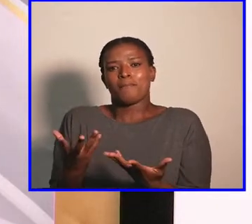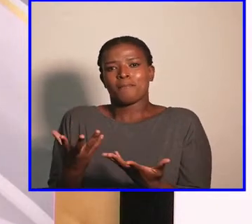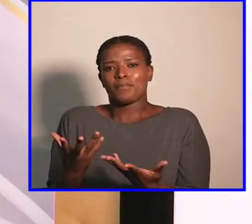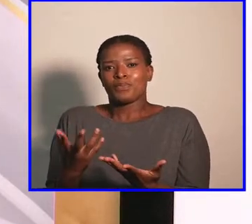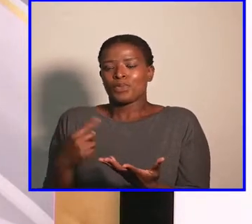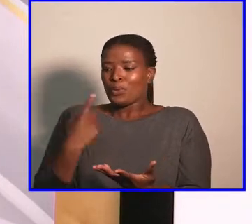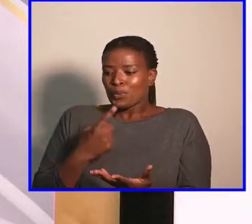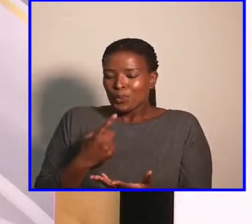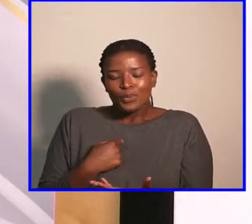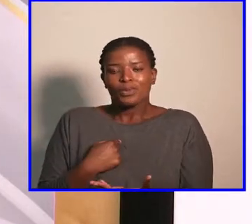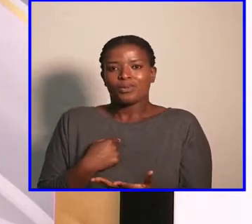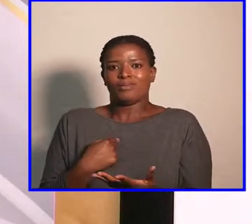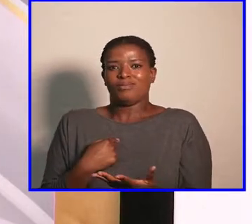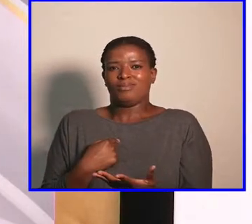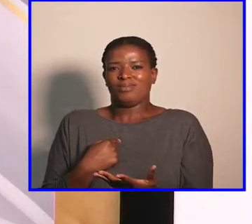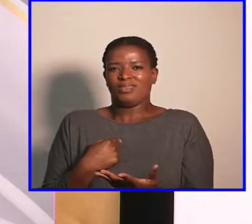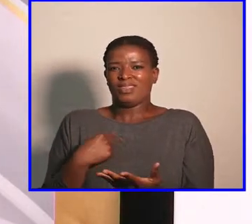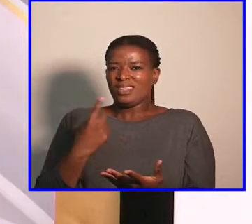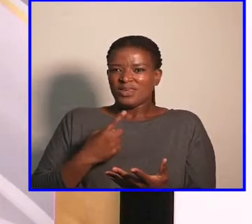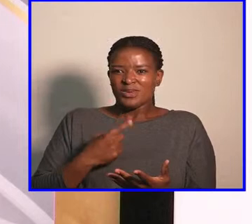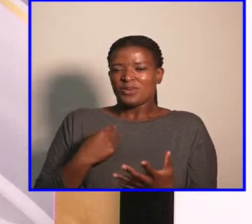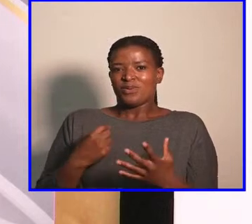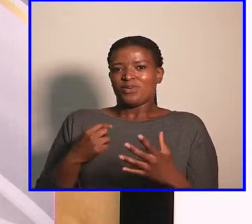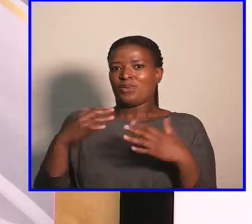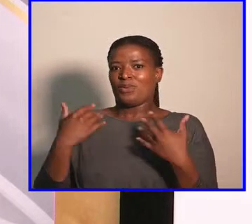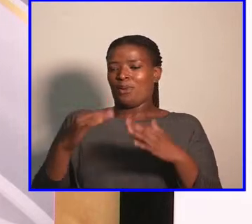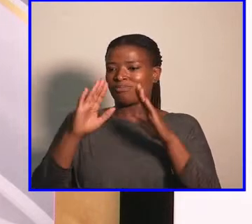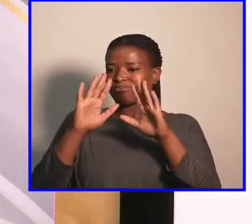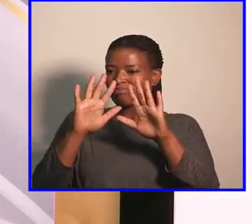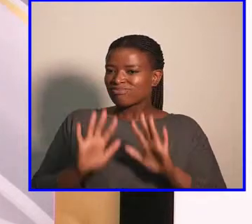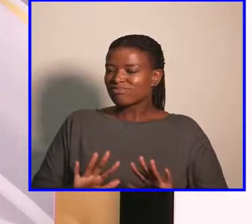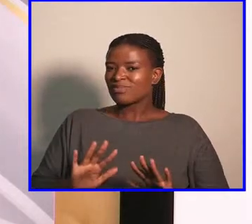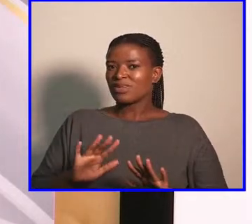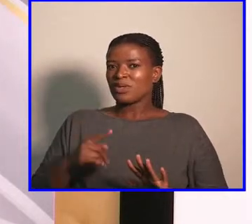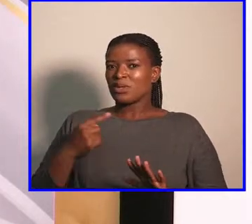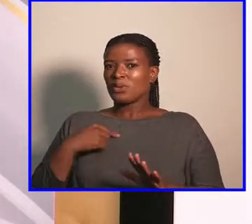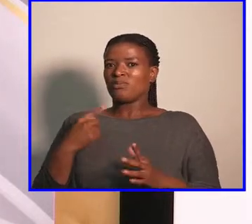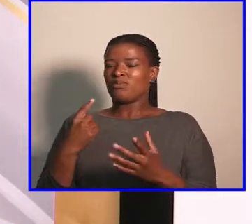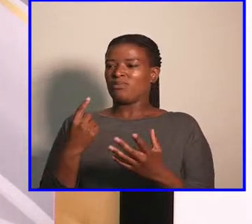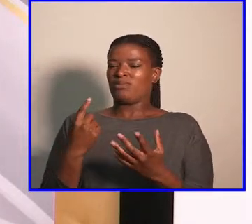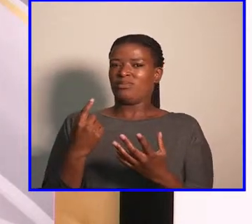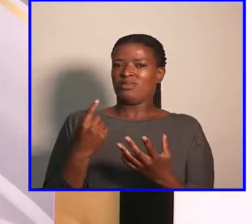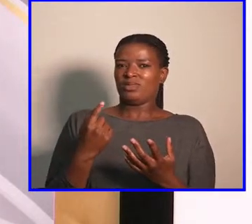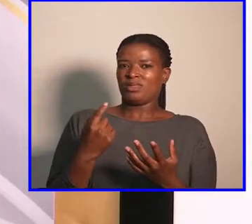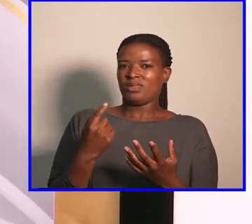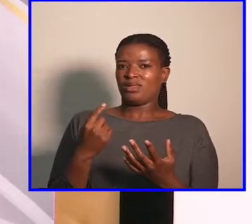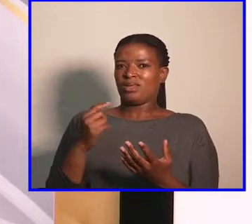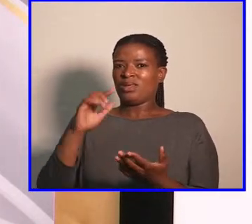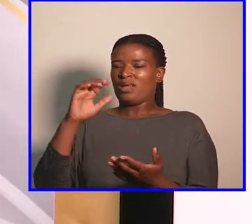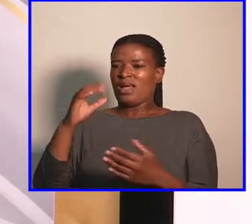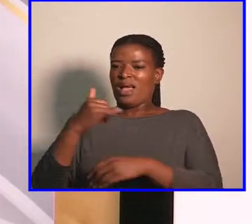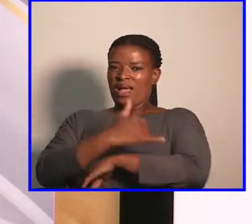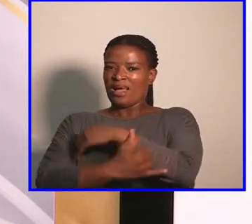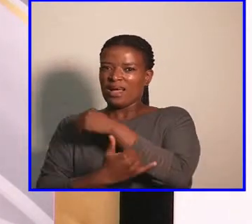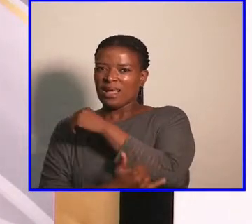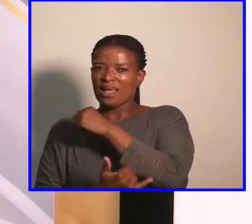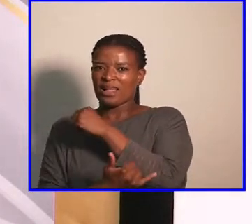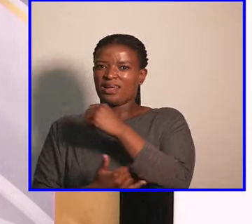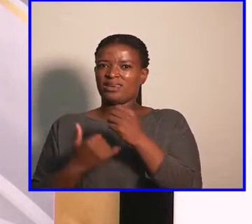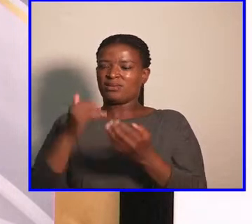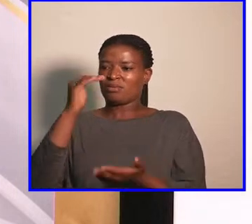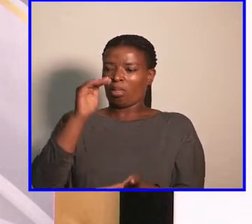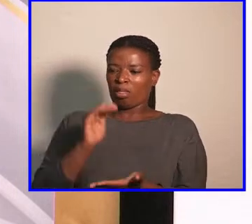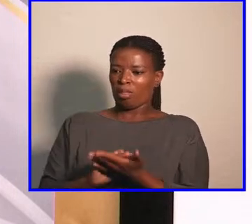We are privileged that we do not count amongst what is known as the HIPIC countries, highly indebted